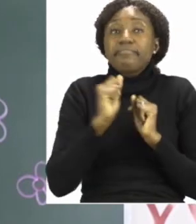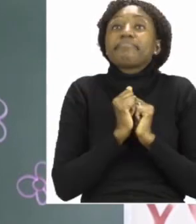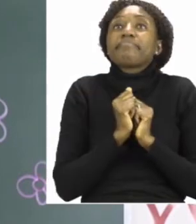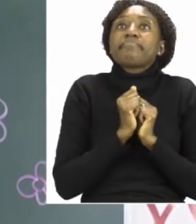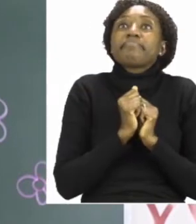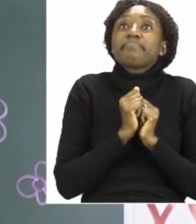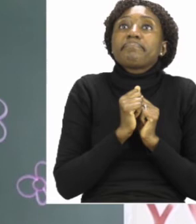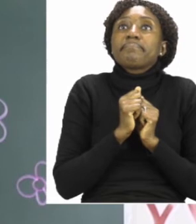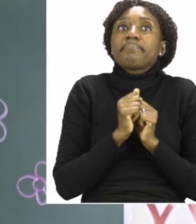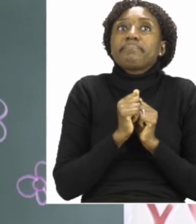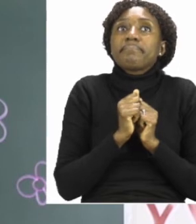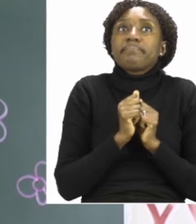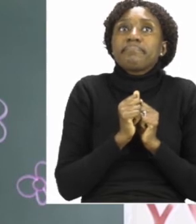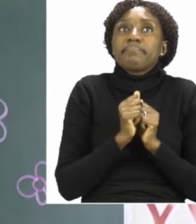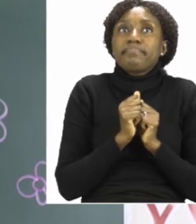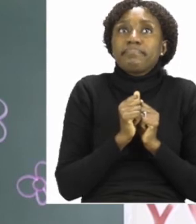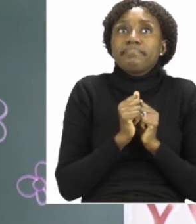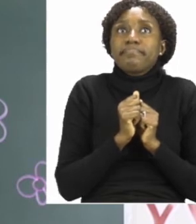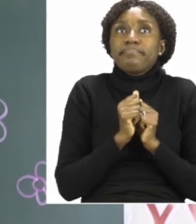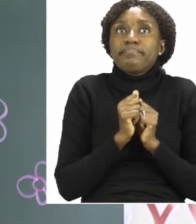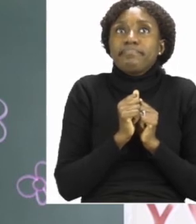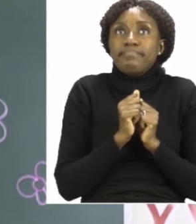your finger and then you are going to go